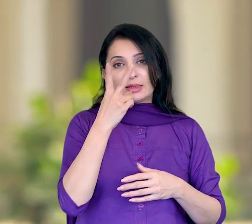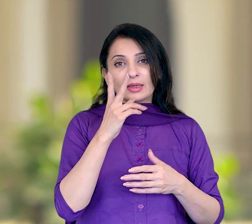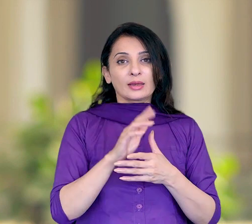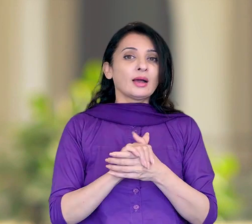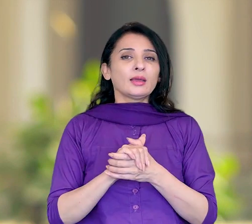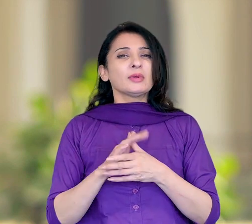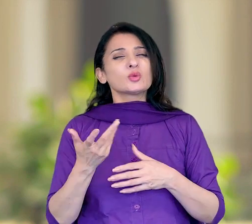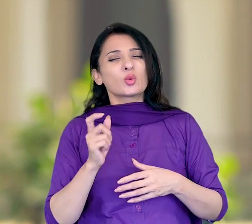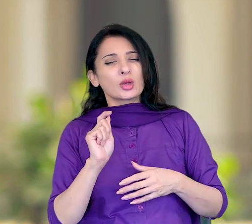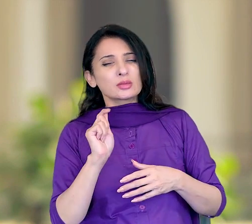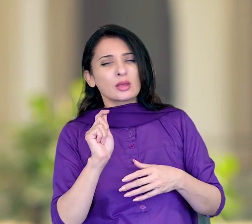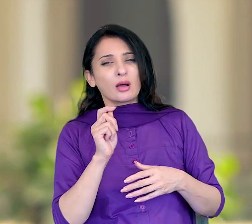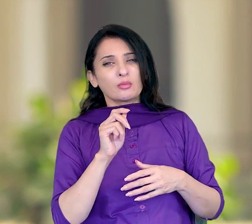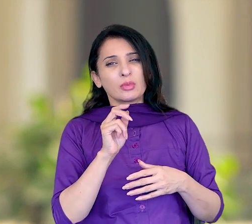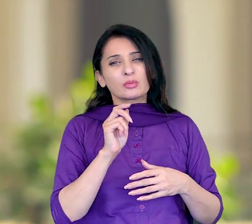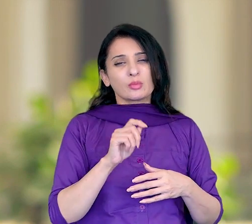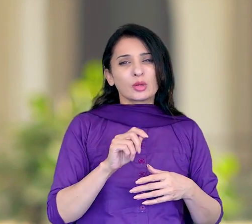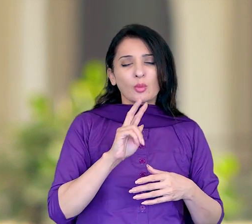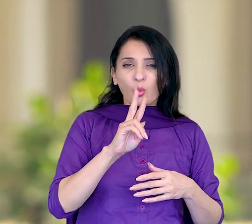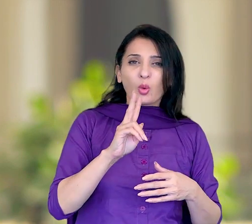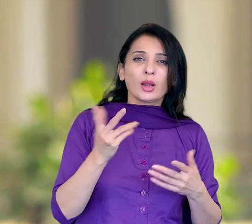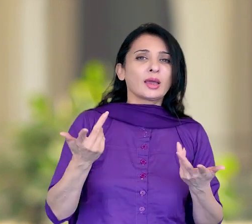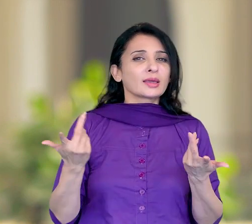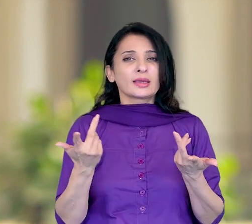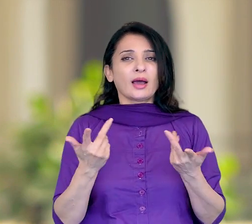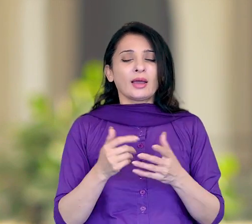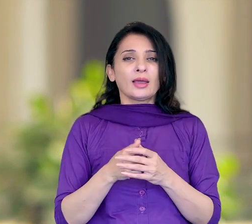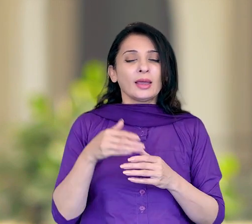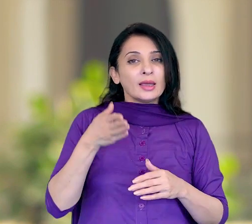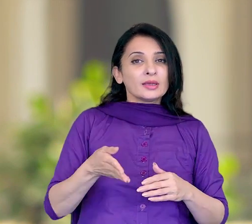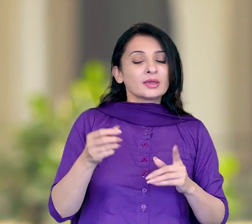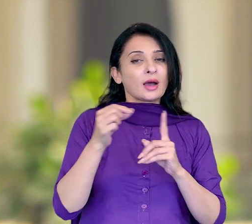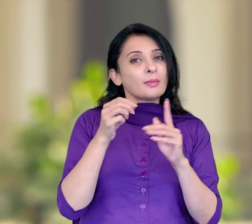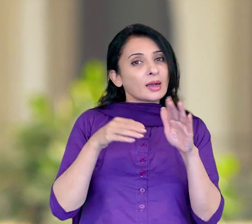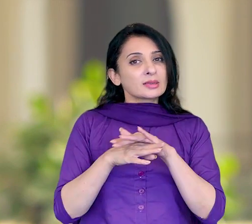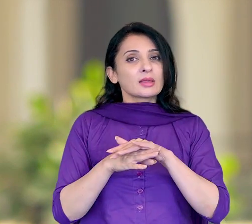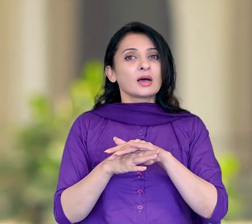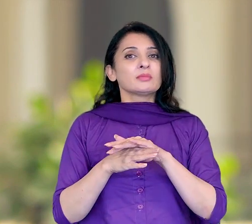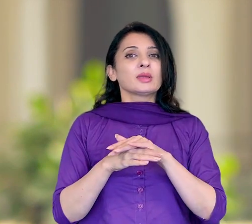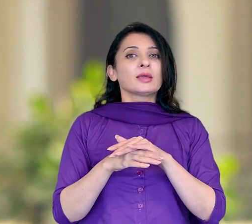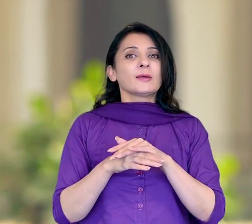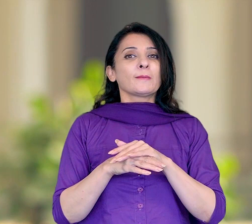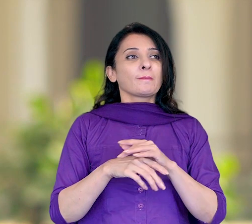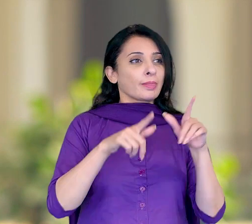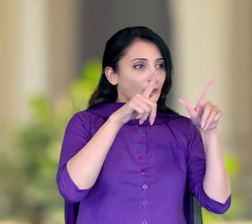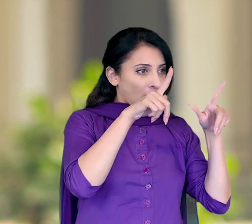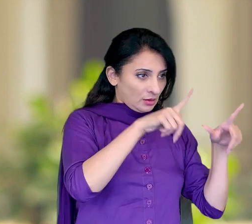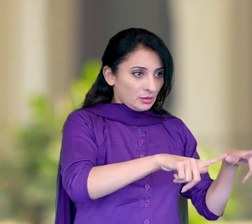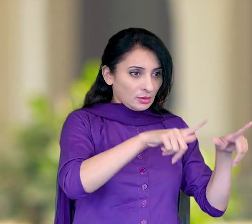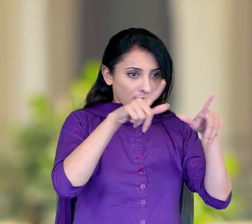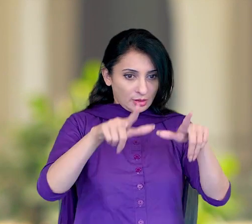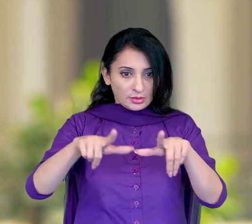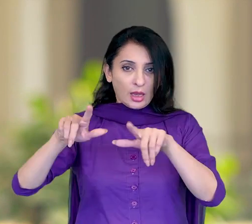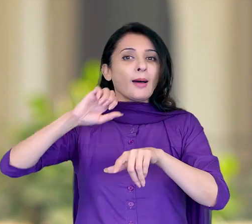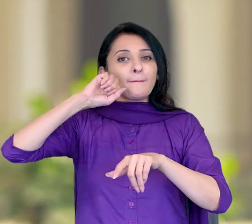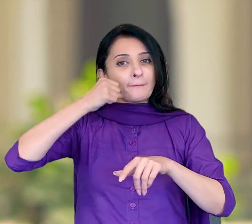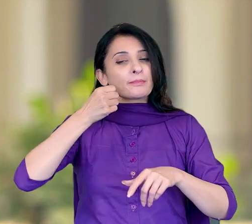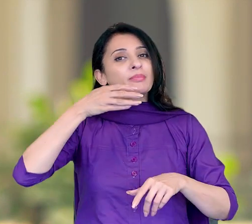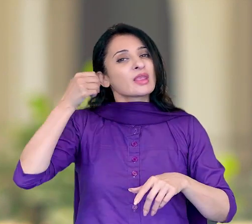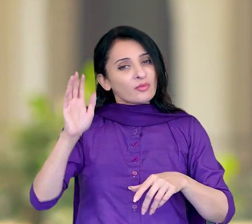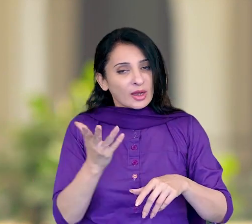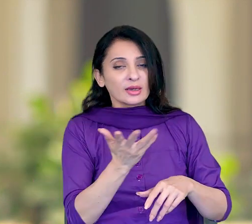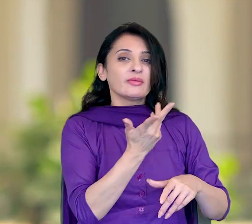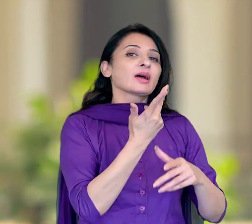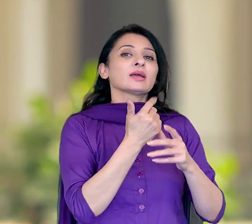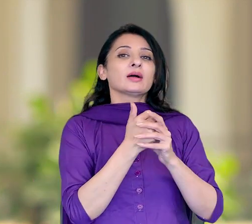Pakistan, that in a lot of different provinces, mostly in the private sector, and